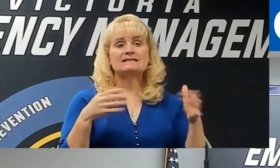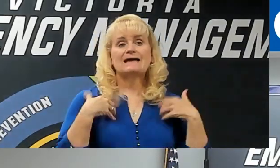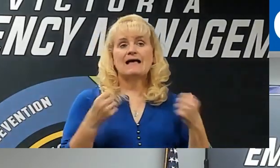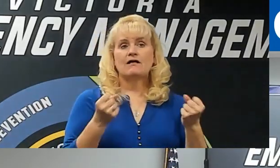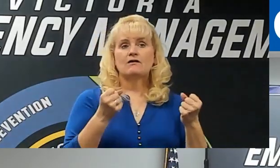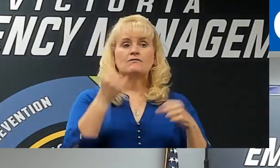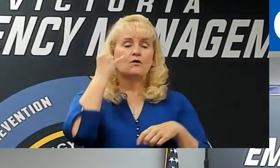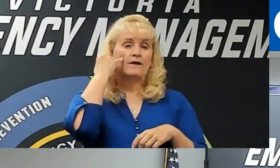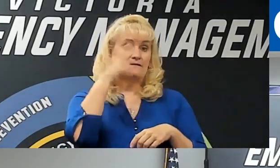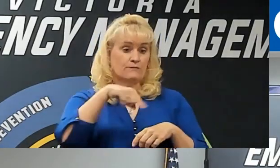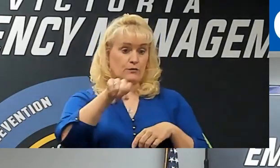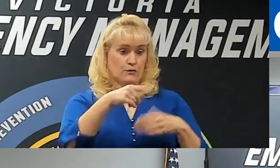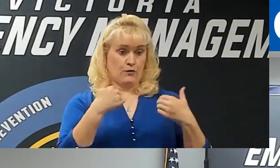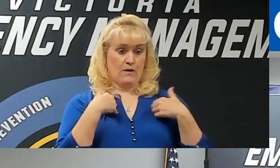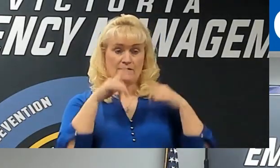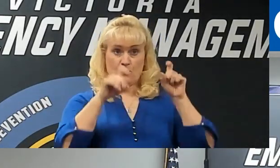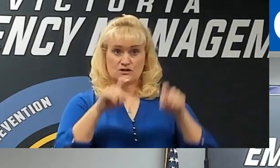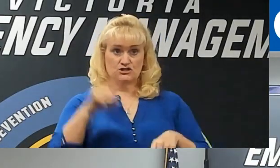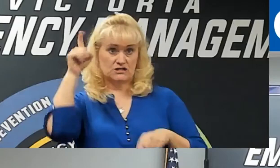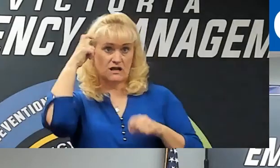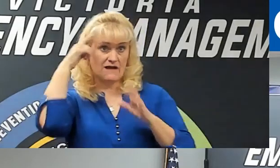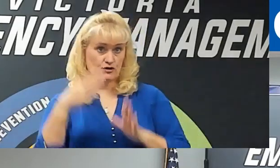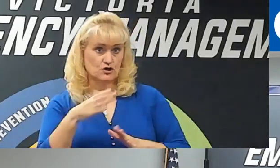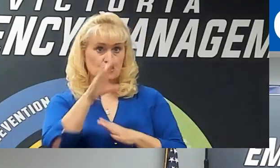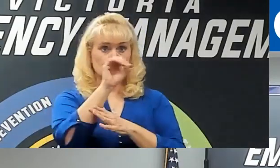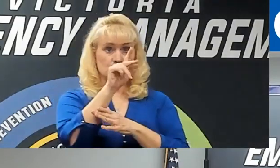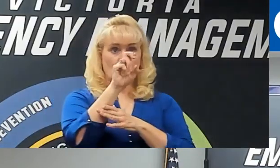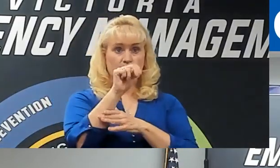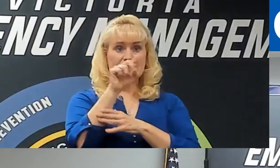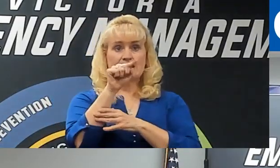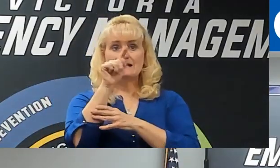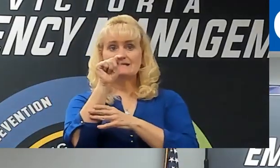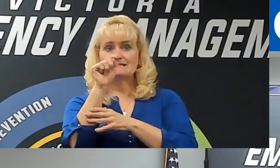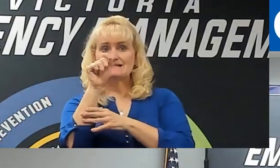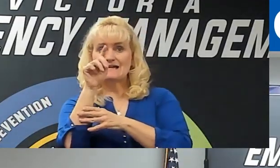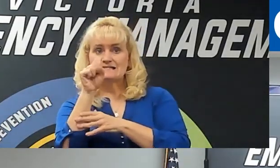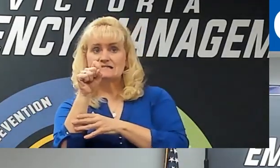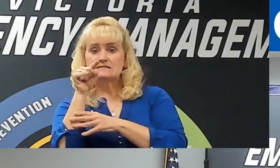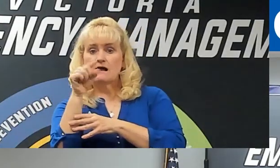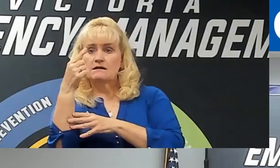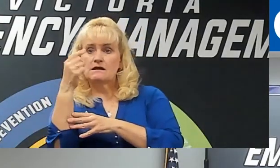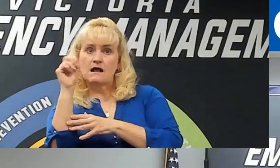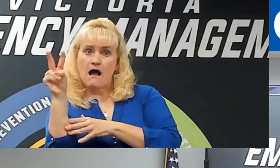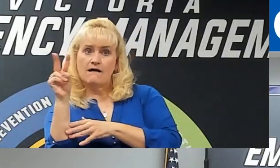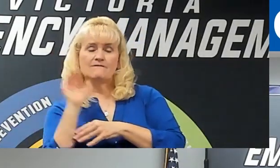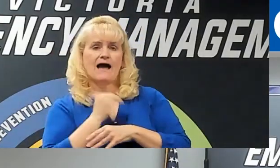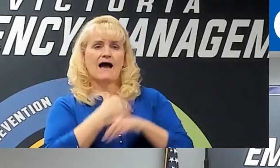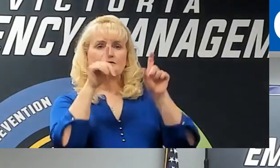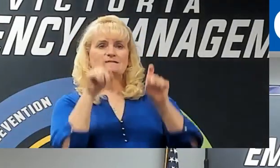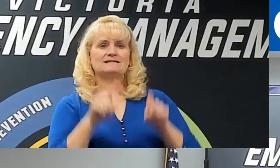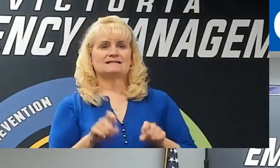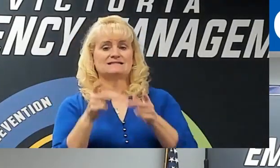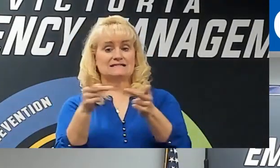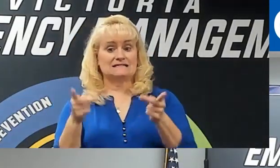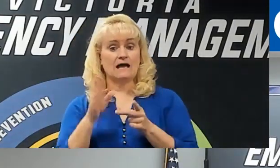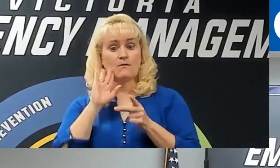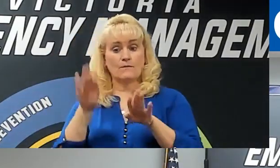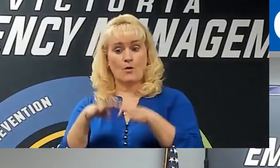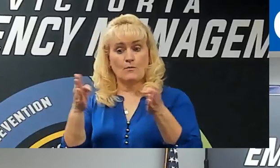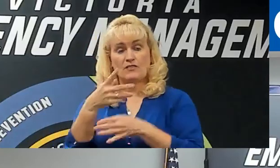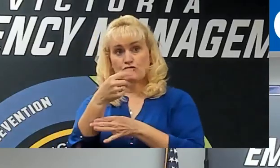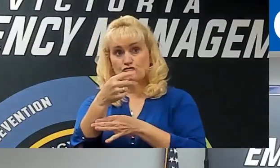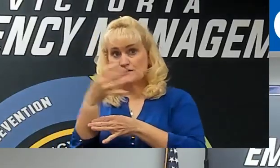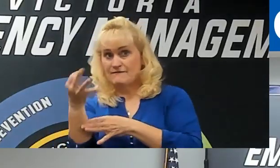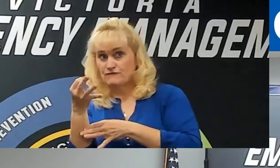or if you have any questions about governor's orders, you can go to open.texas.gov. Keep in mind our testing site will be available on Thursday and Friday